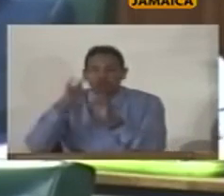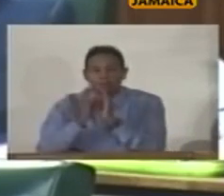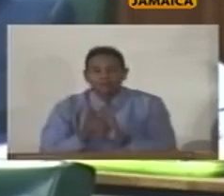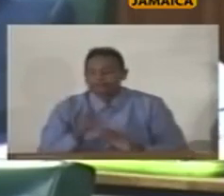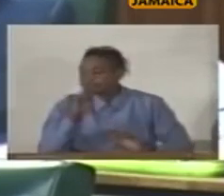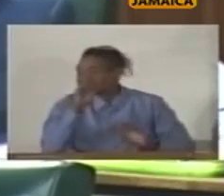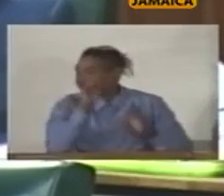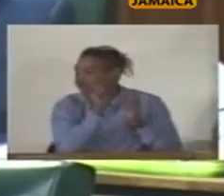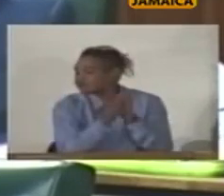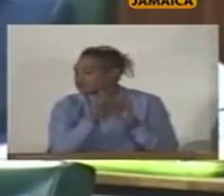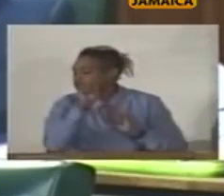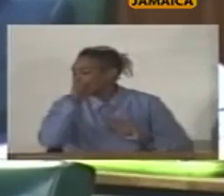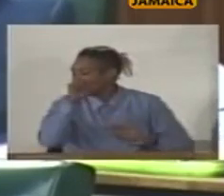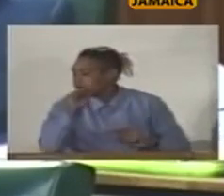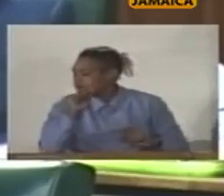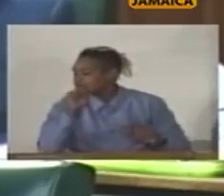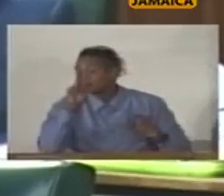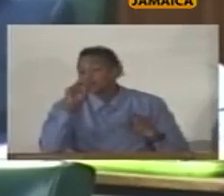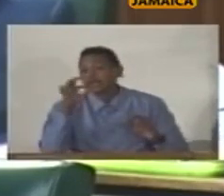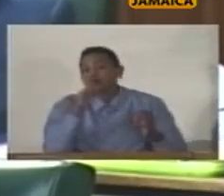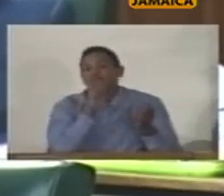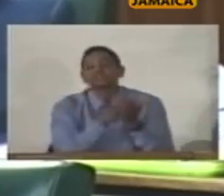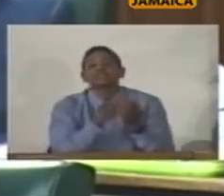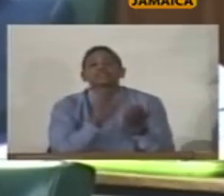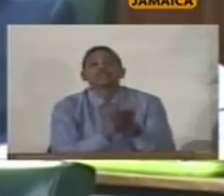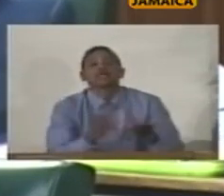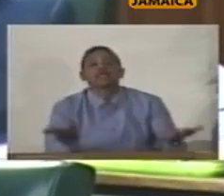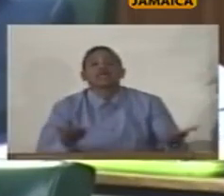2019, which were laid on the table of